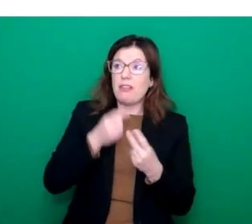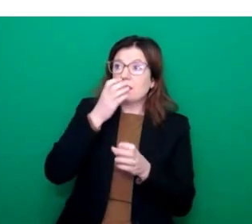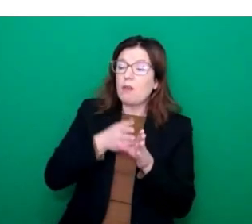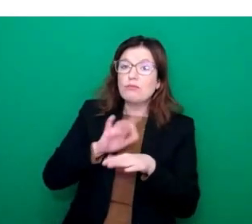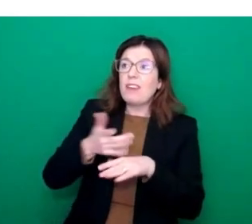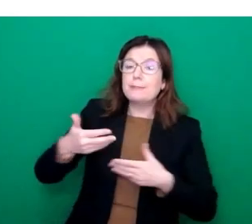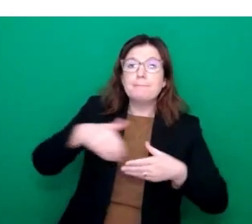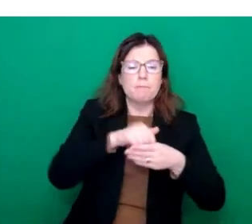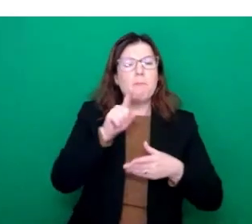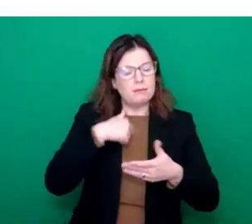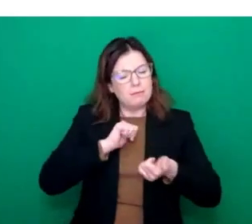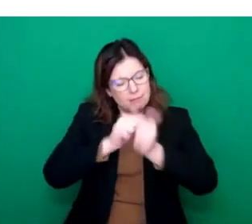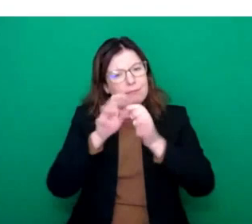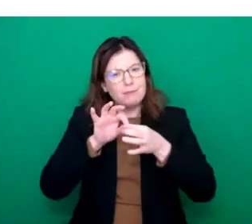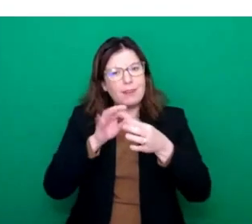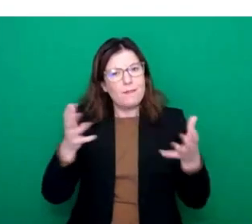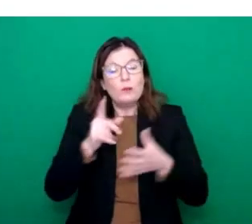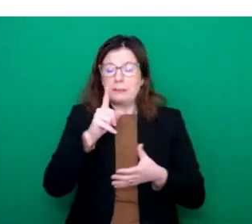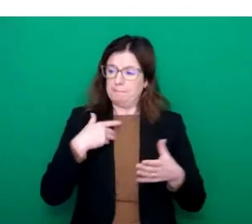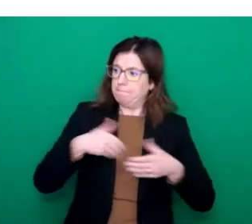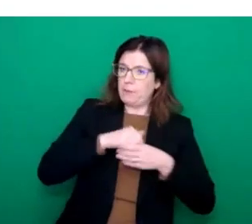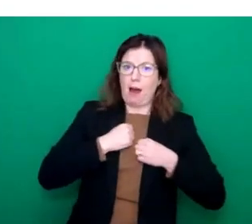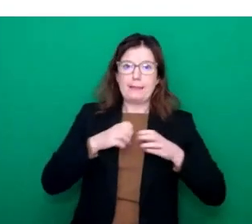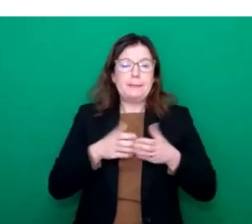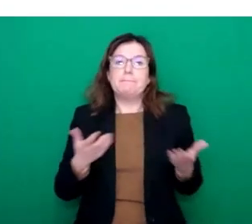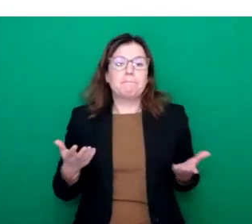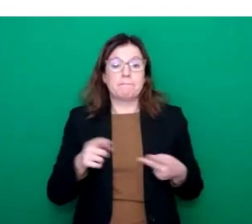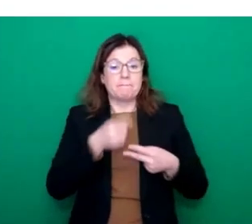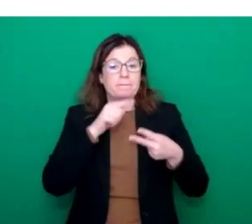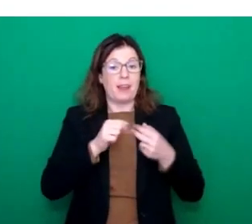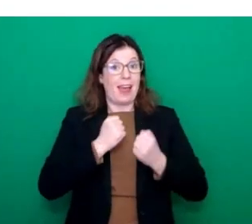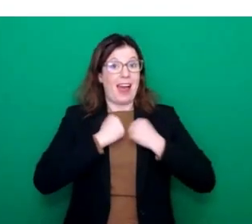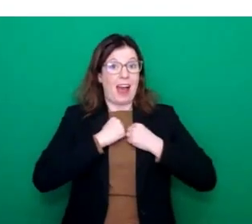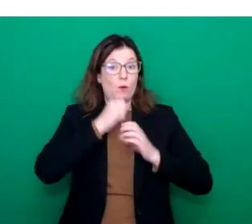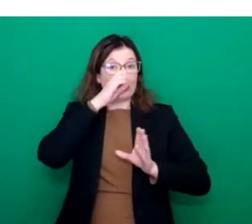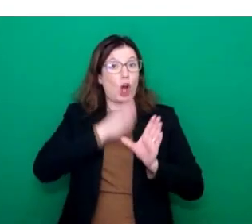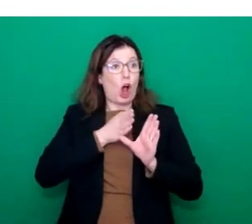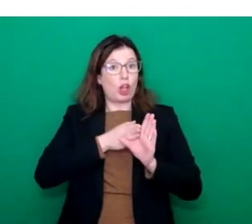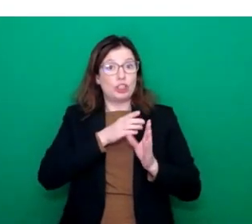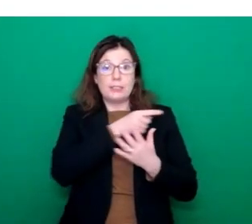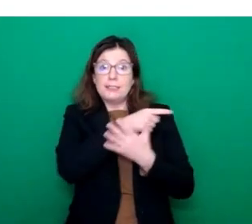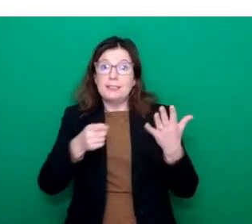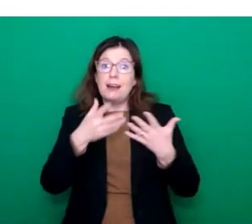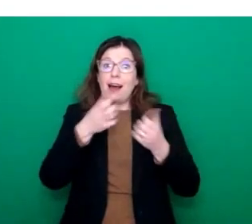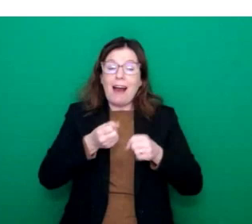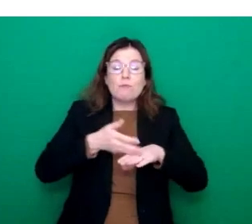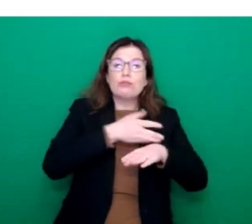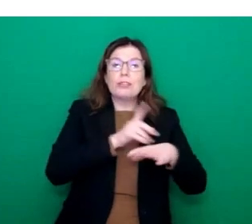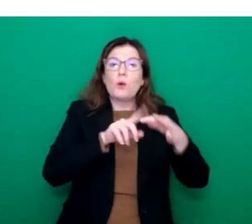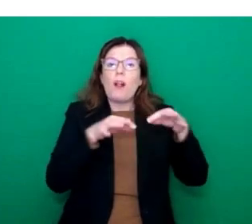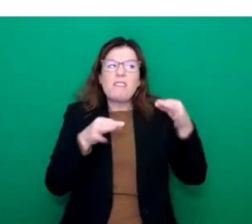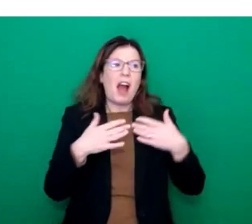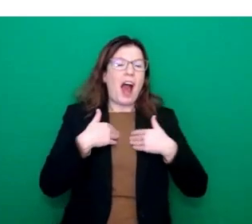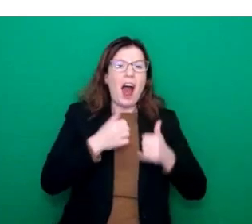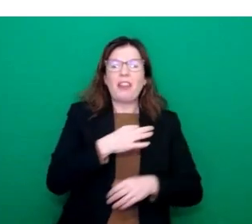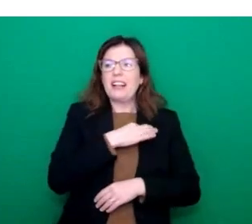them. And each of our psychologists has, of course, different pre-qualification training, like health, clinical,